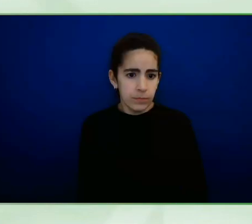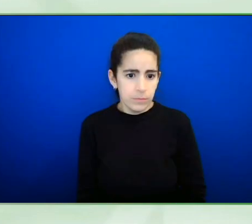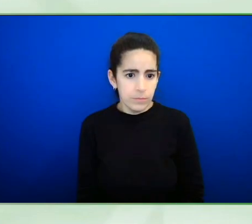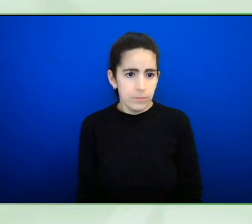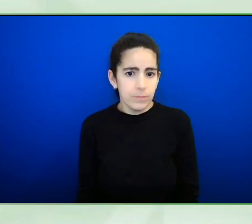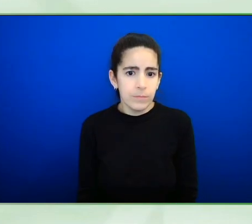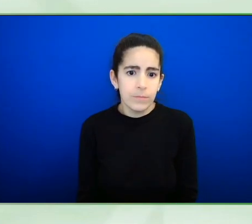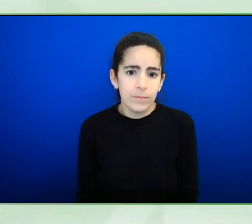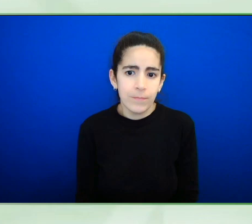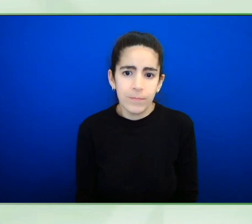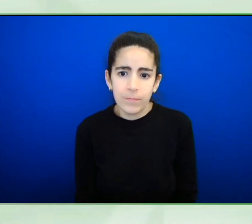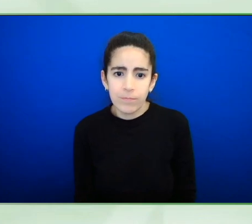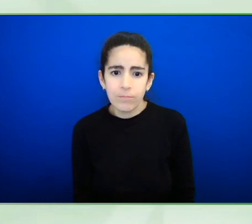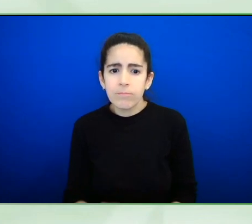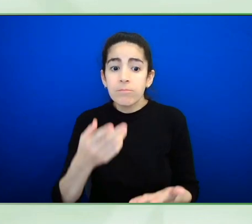and we'd love to have your question.